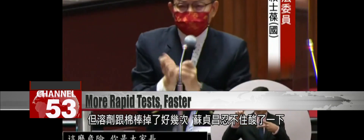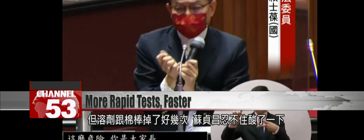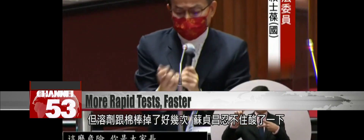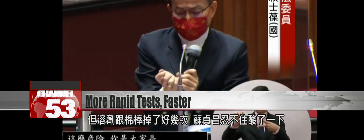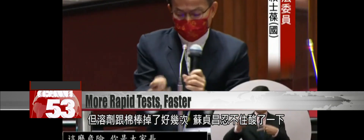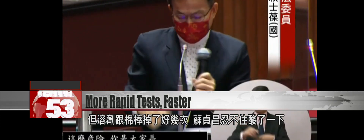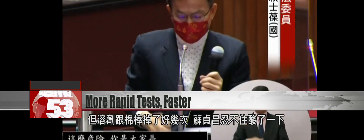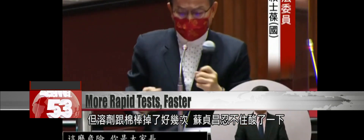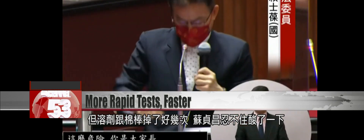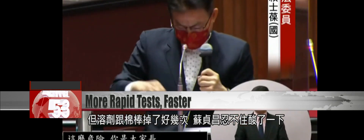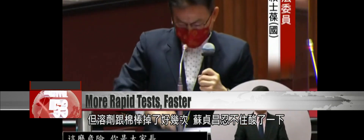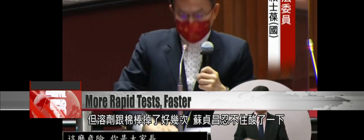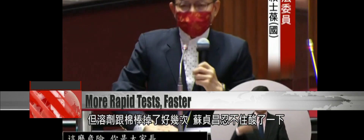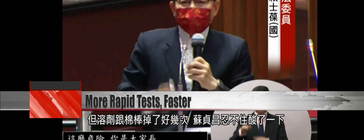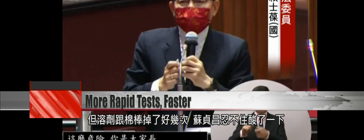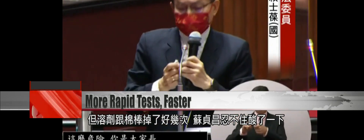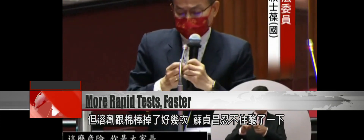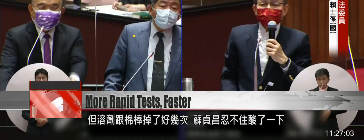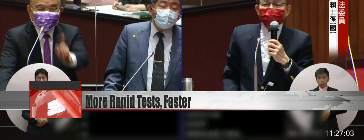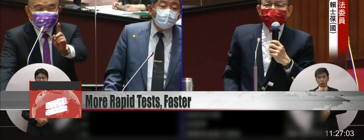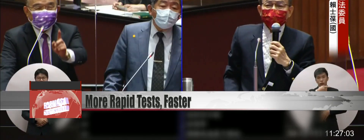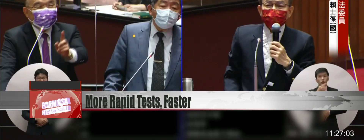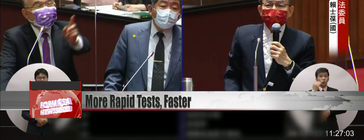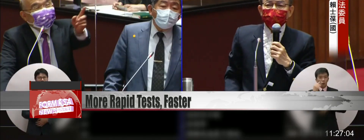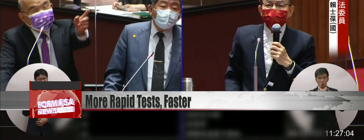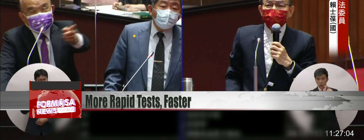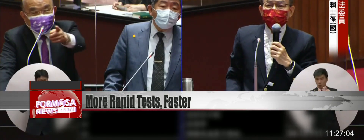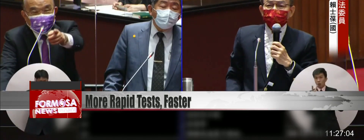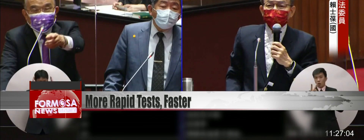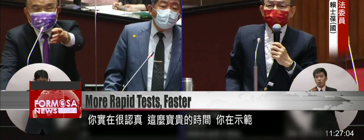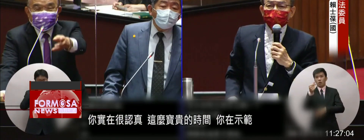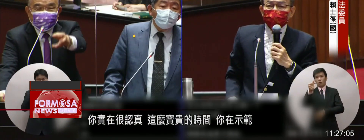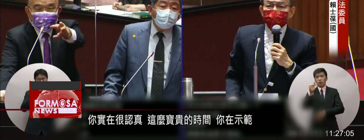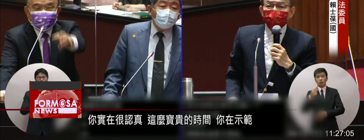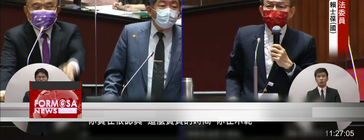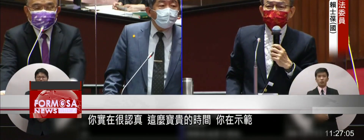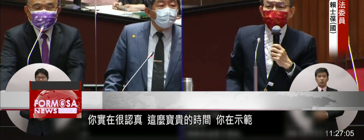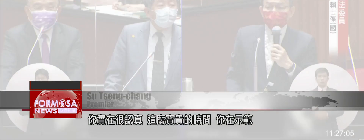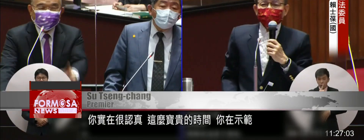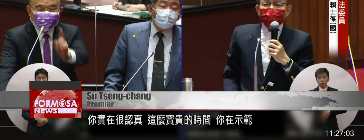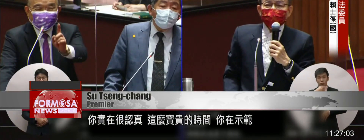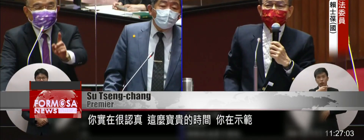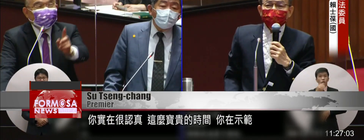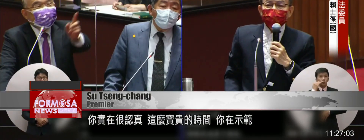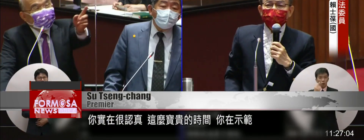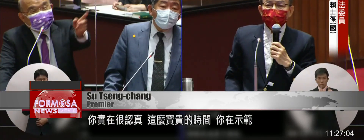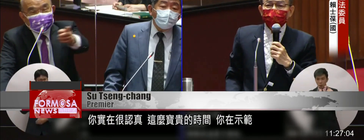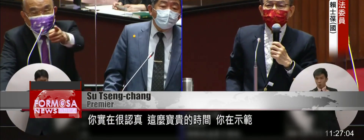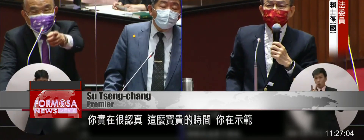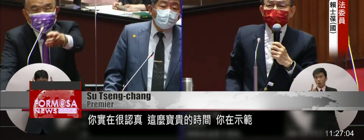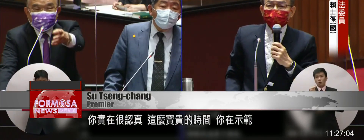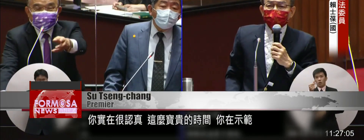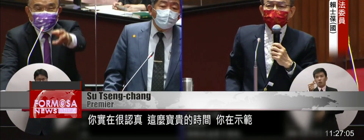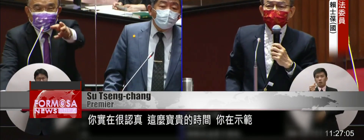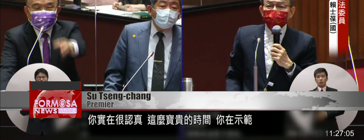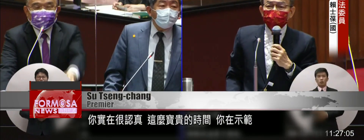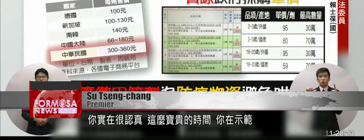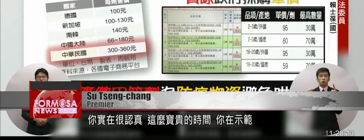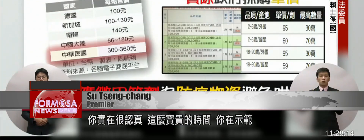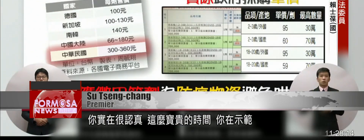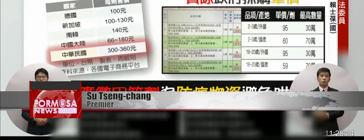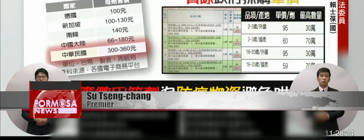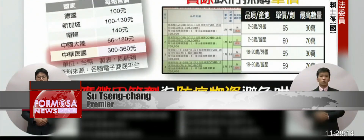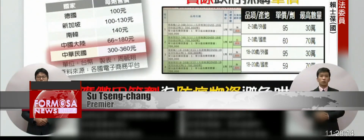times, the premier asked him to cut to the chase. You really are intent on using all your precious time to show us